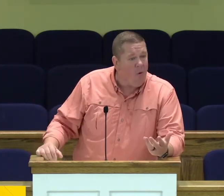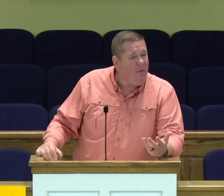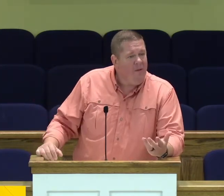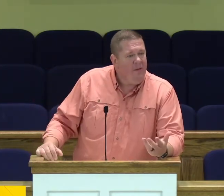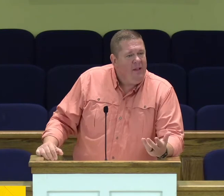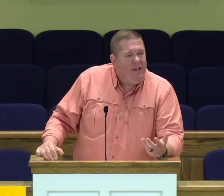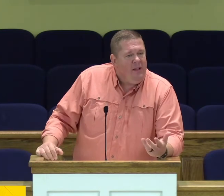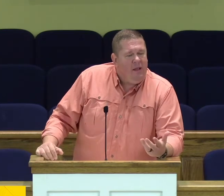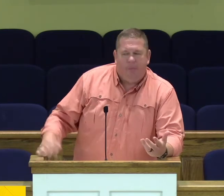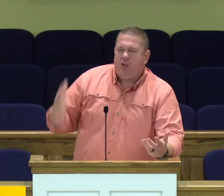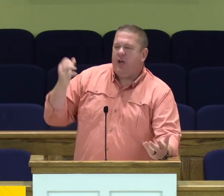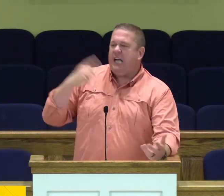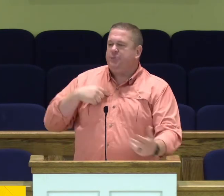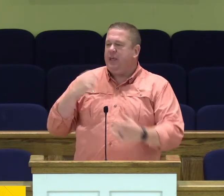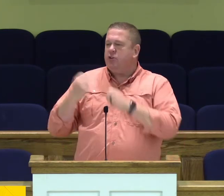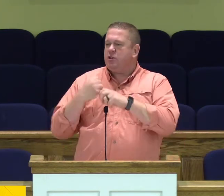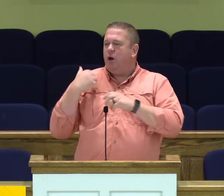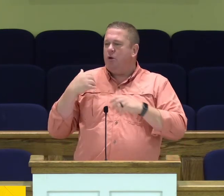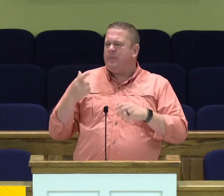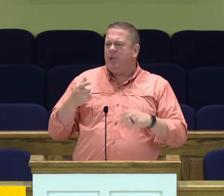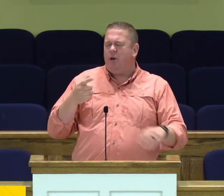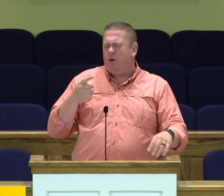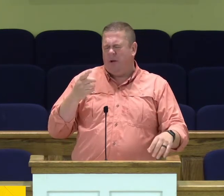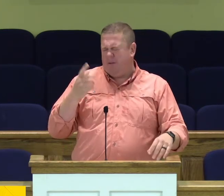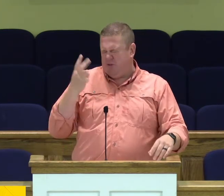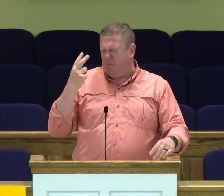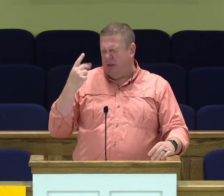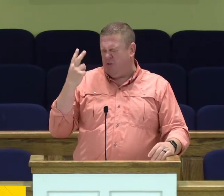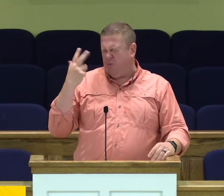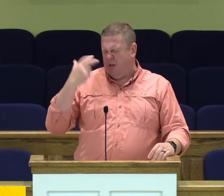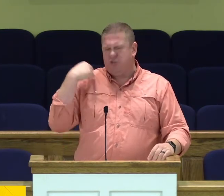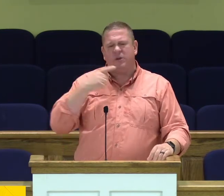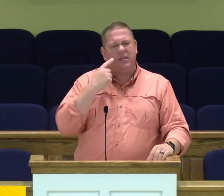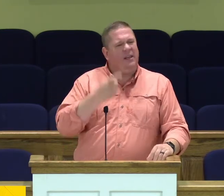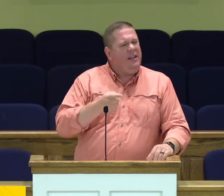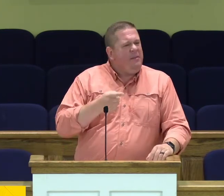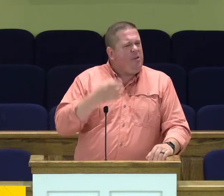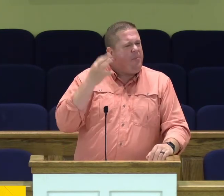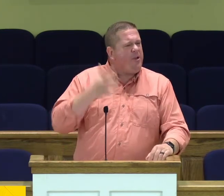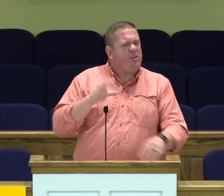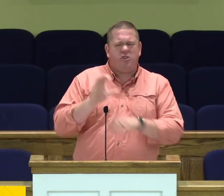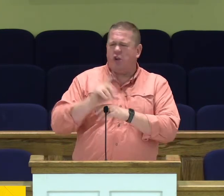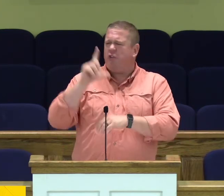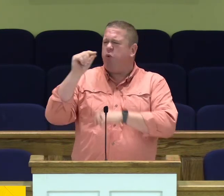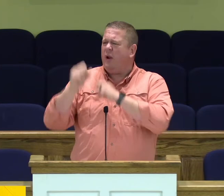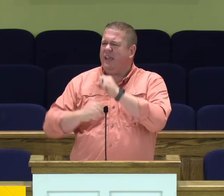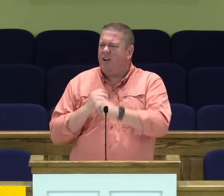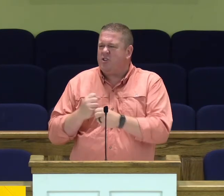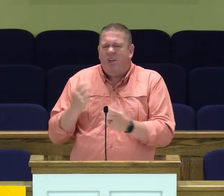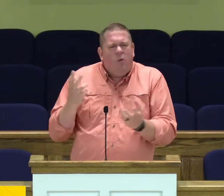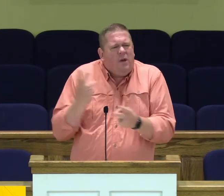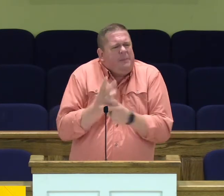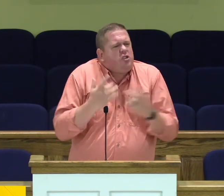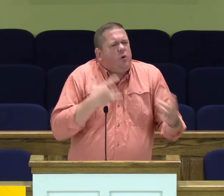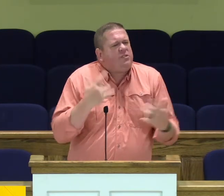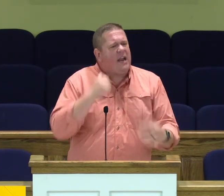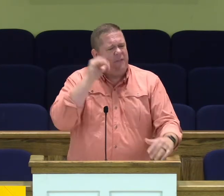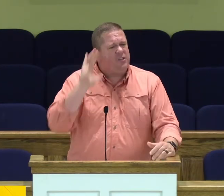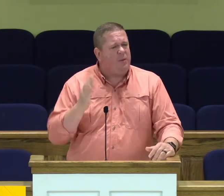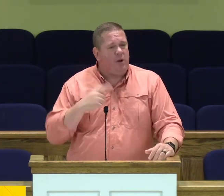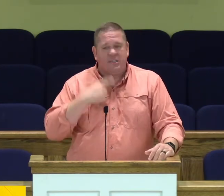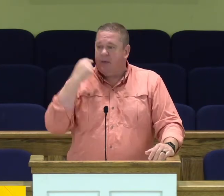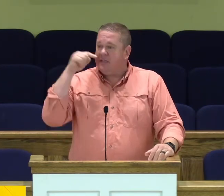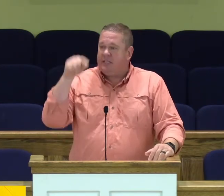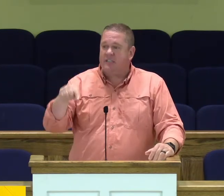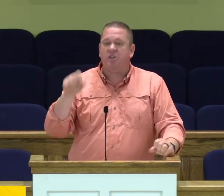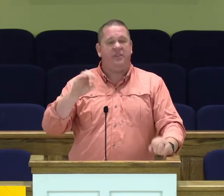know. A preacher asked me years ago, about 2 or 3 years ago, he said, and you've been preaching at your church for 20 years. What keeps you so excited every